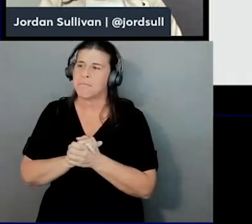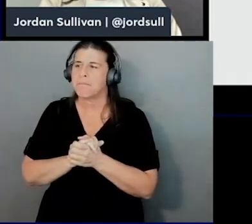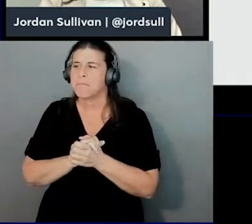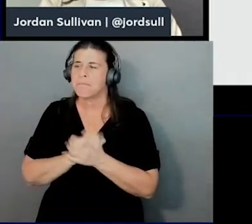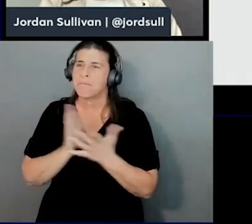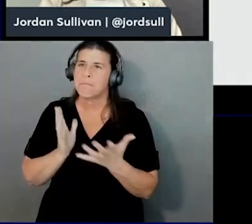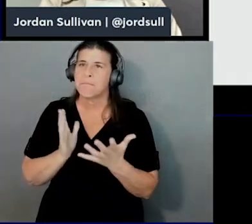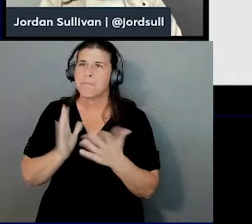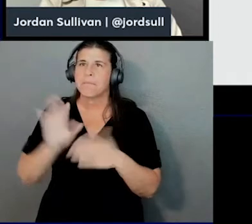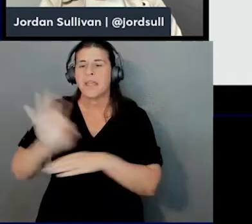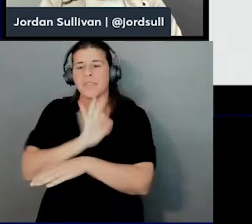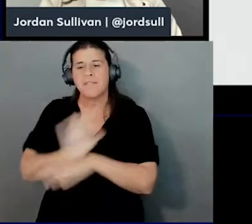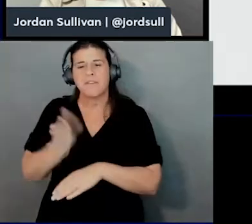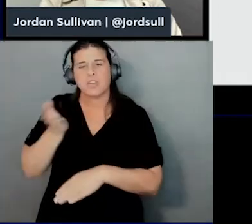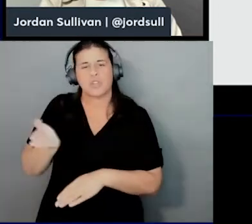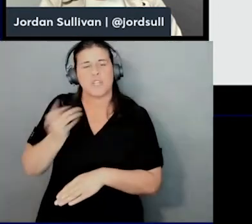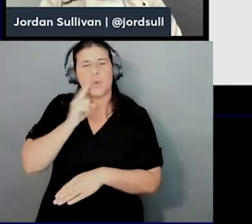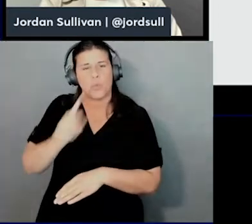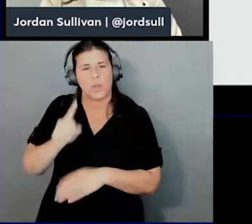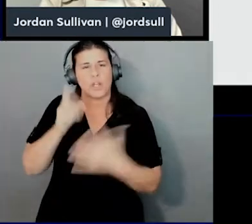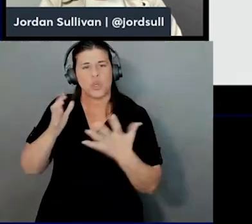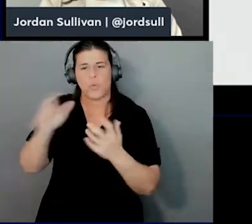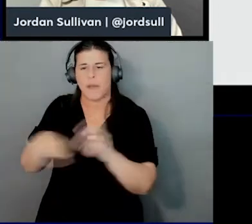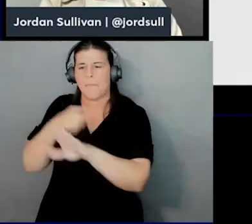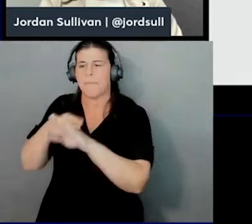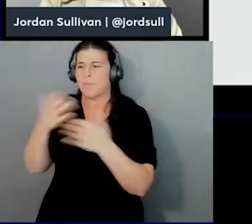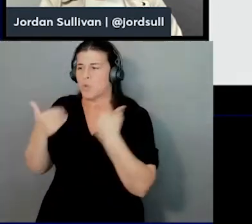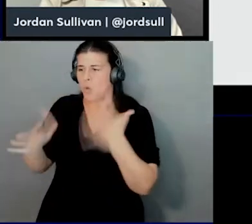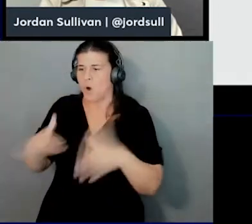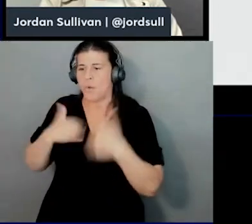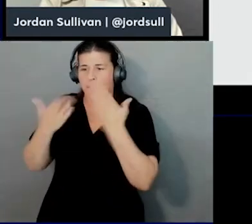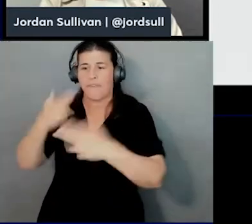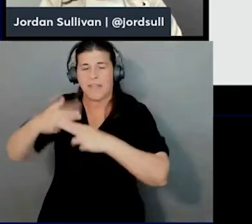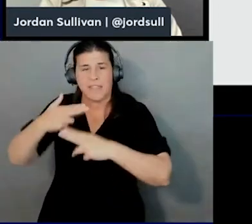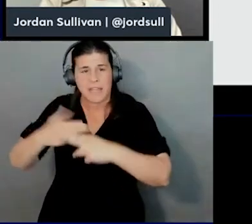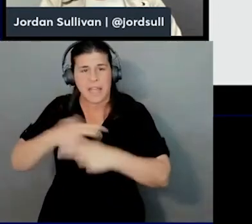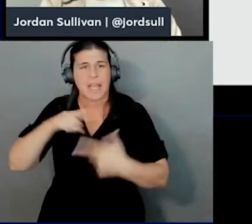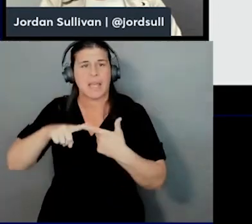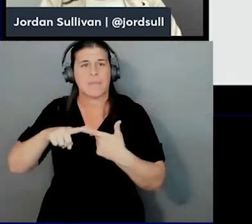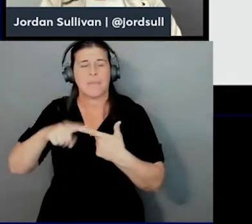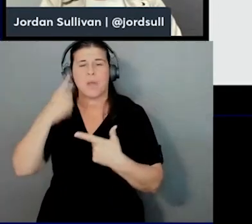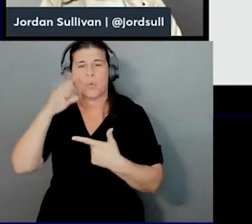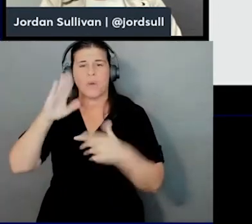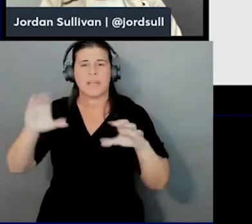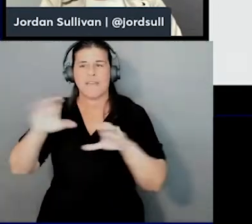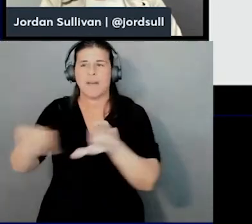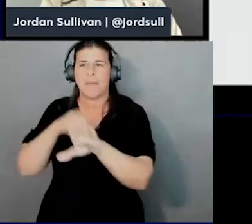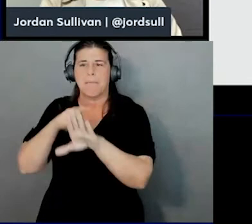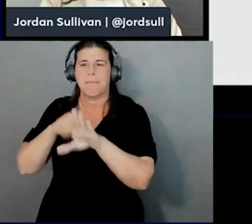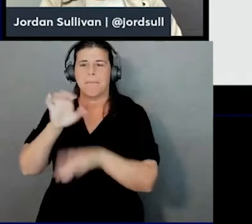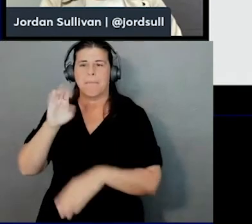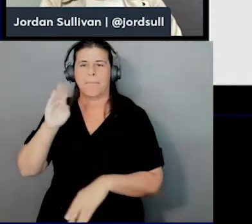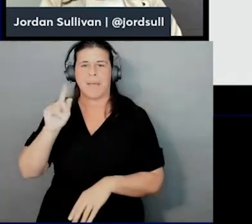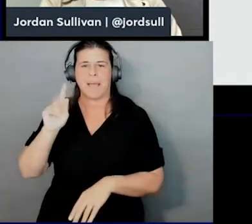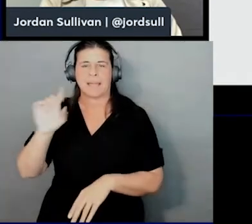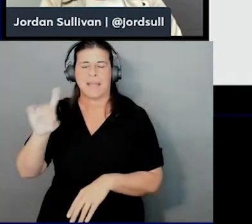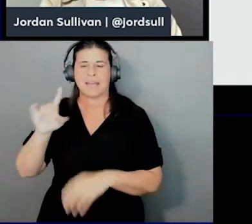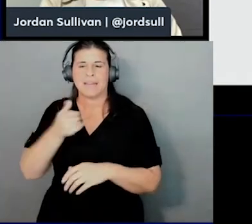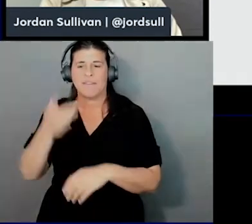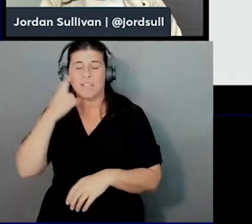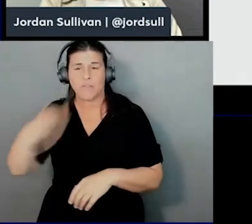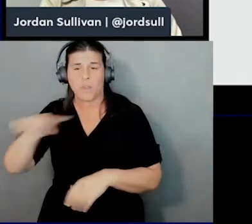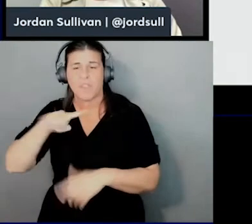function here is just to get backend. You provide the name, it will give you a backend or device to run on. So same thing with